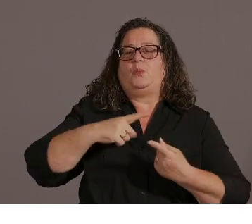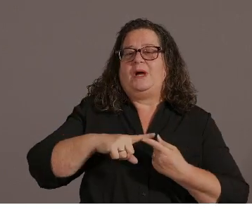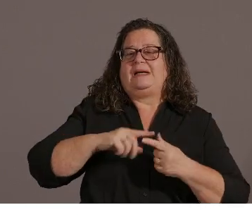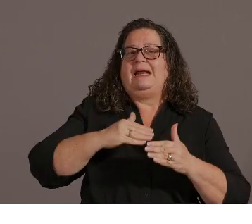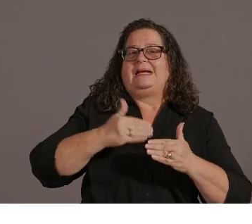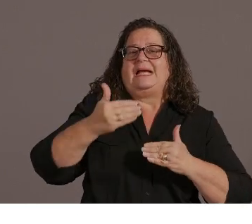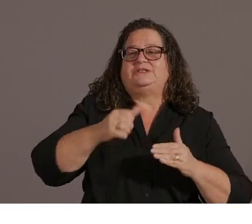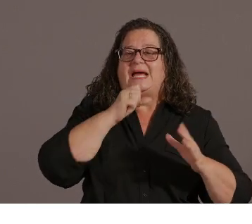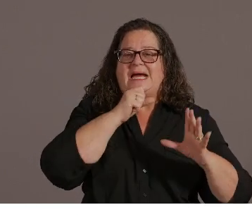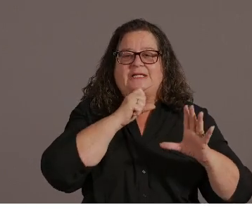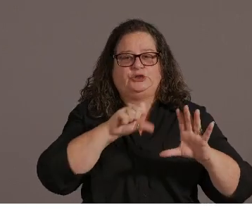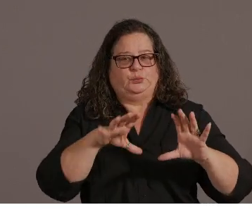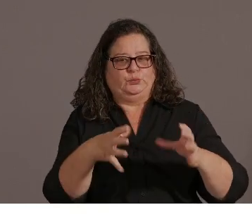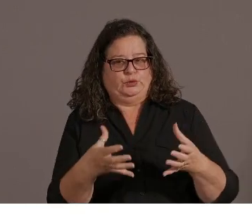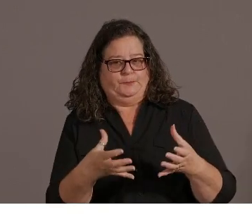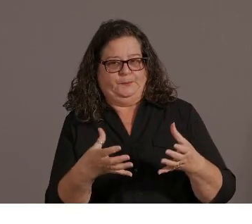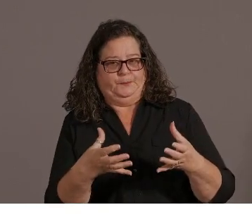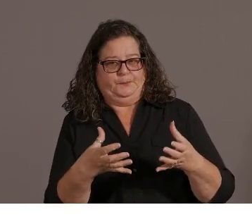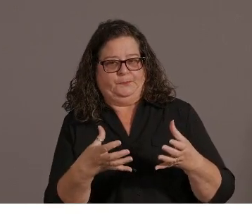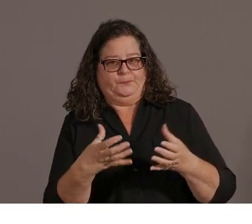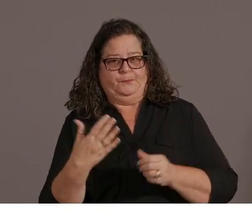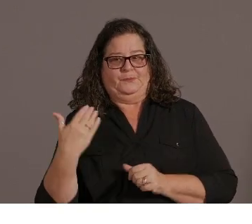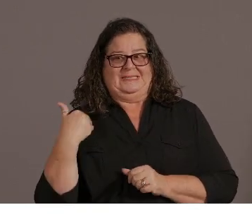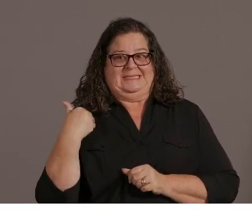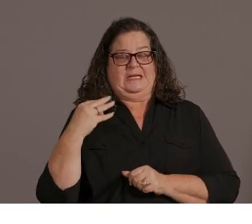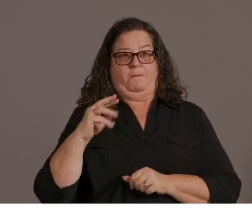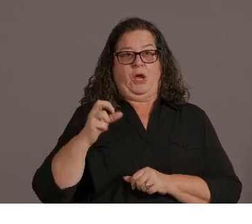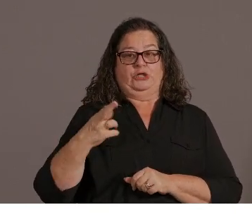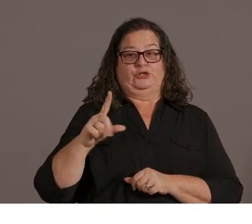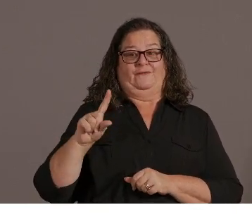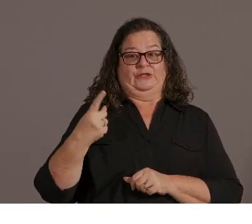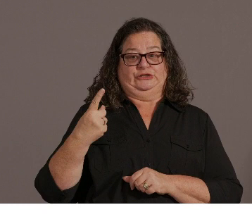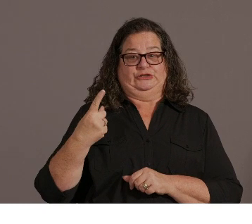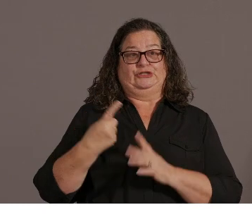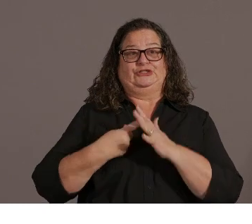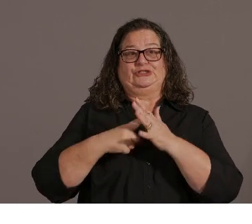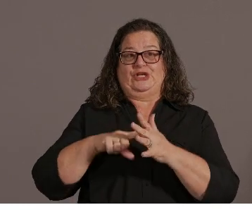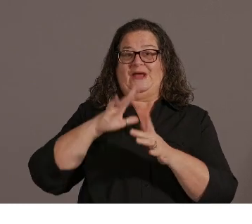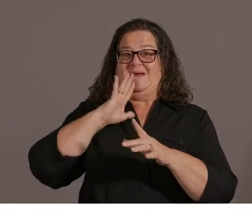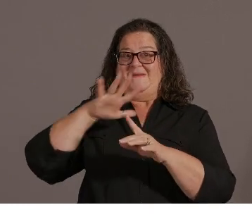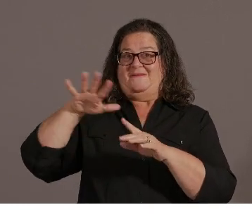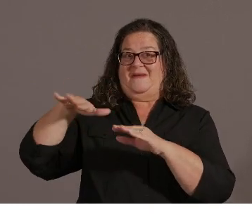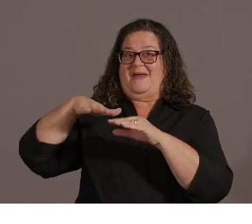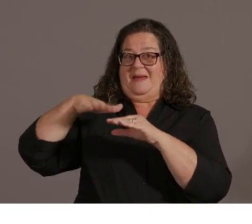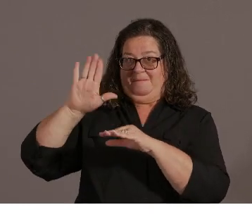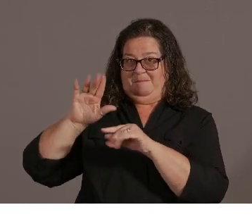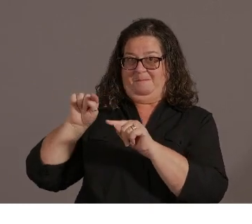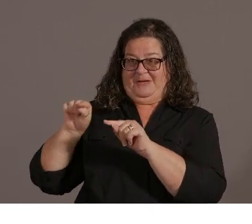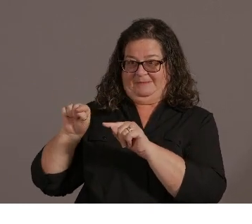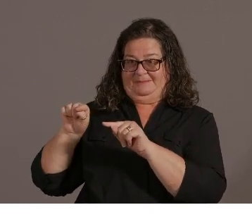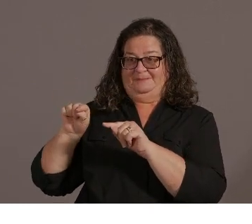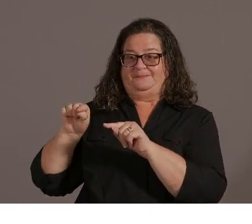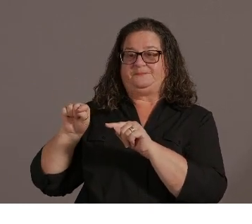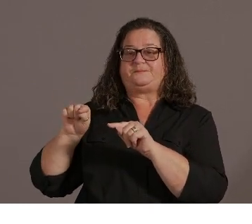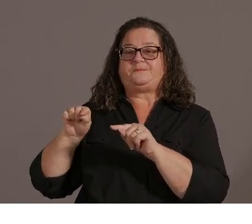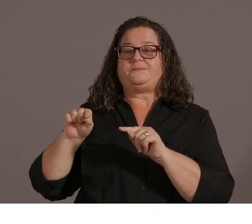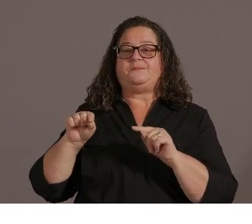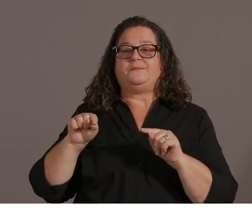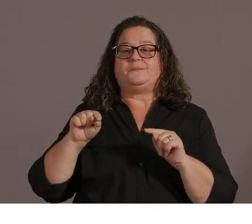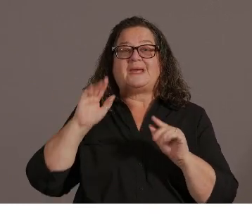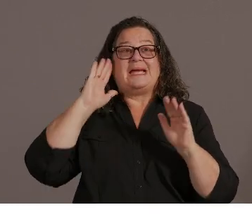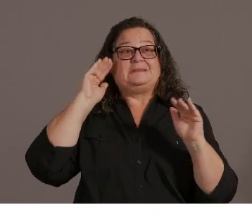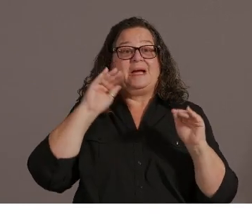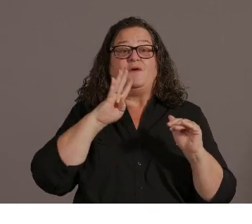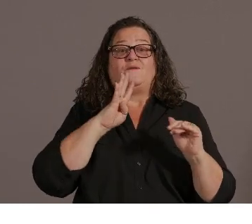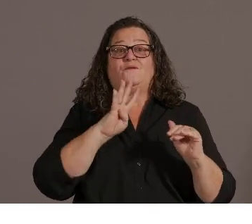transitioned to our 55 and above. We anticipate transitioning to 45 and above